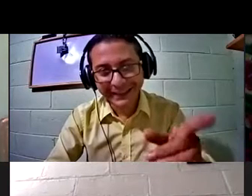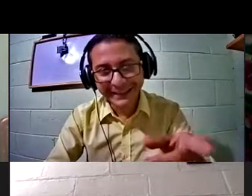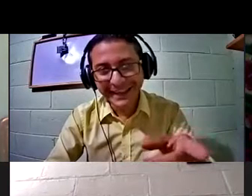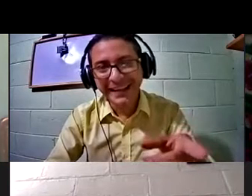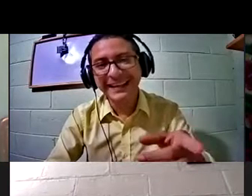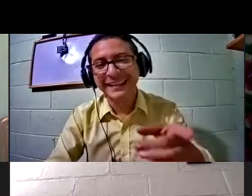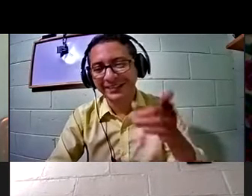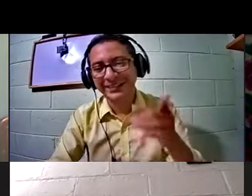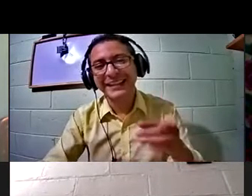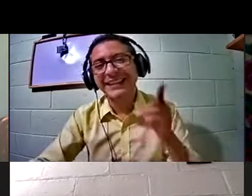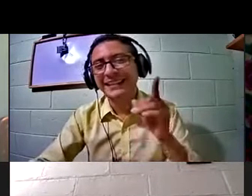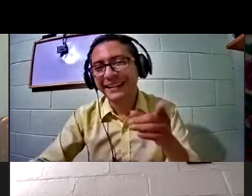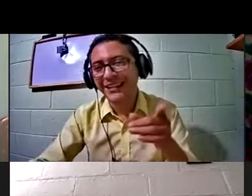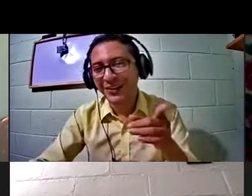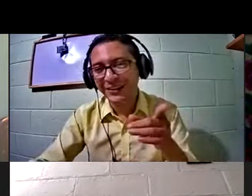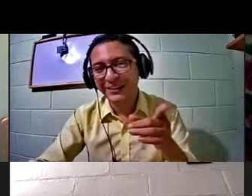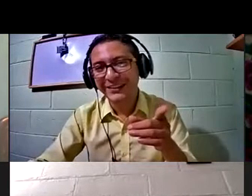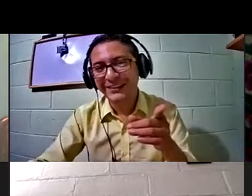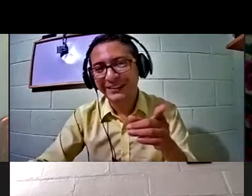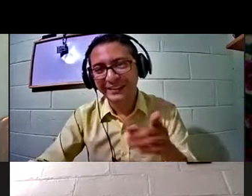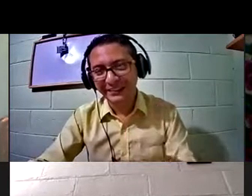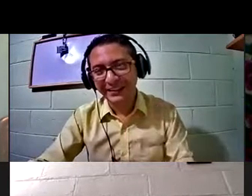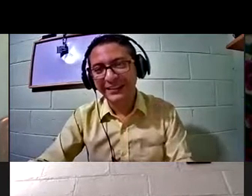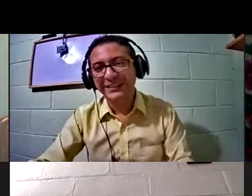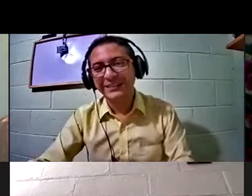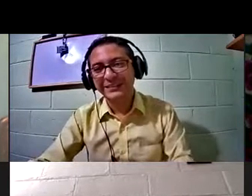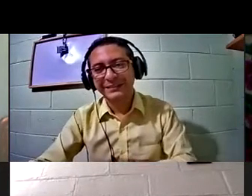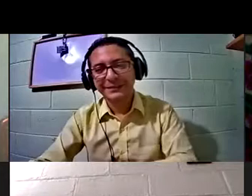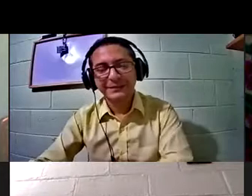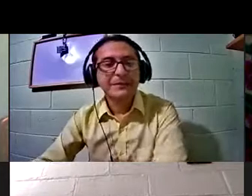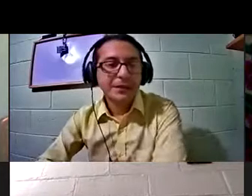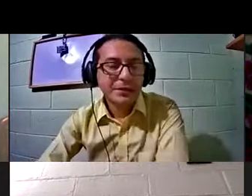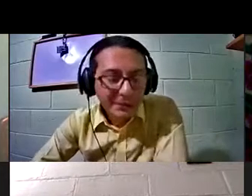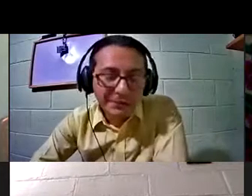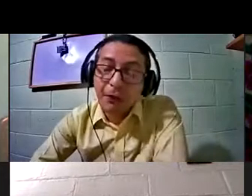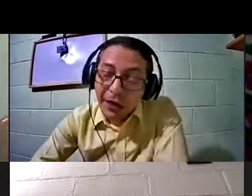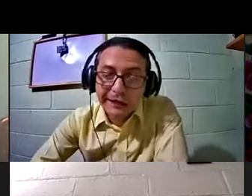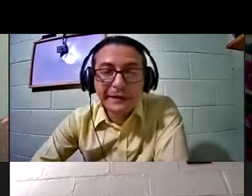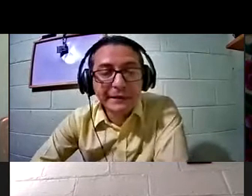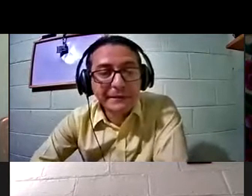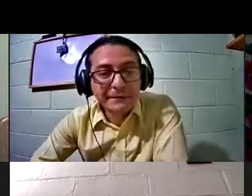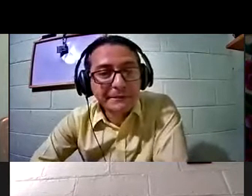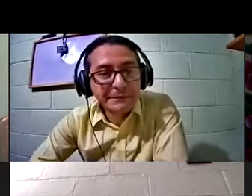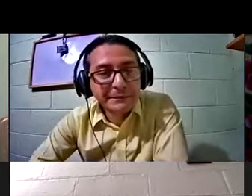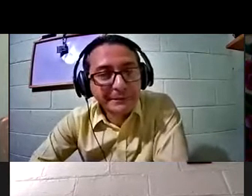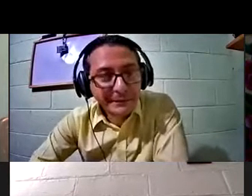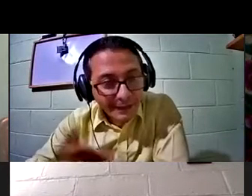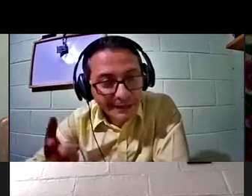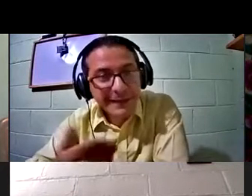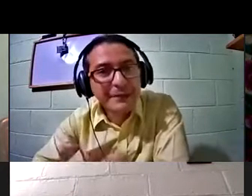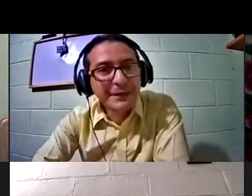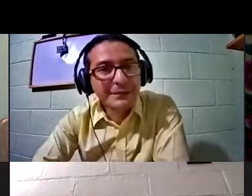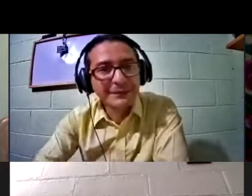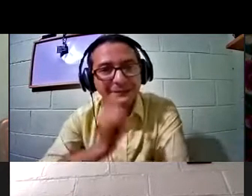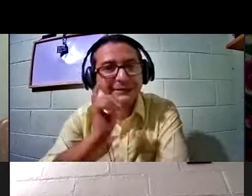didn't. Exactly, today I didn't go. I didn't go to the airport. Wow. Yes,